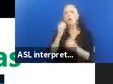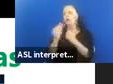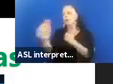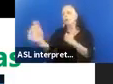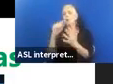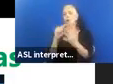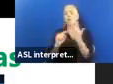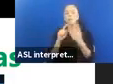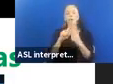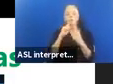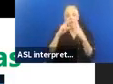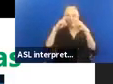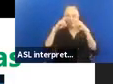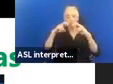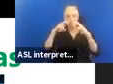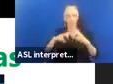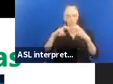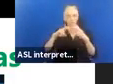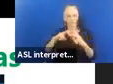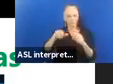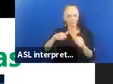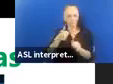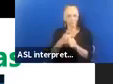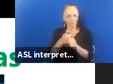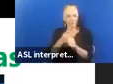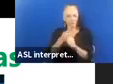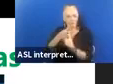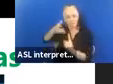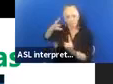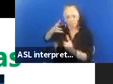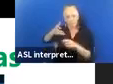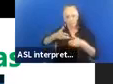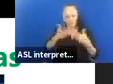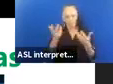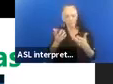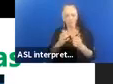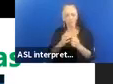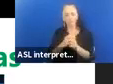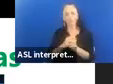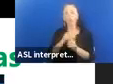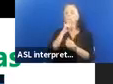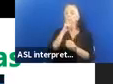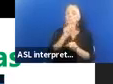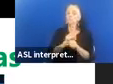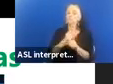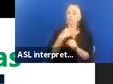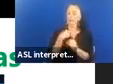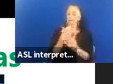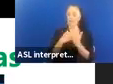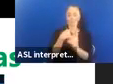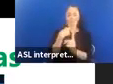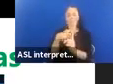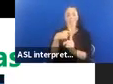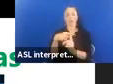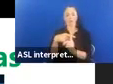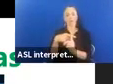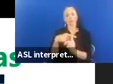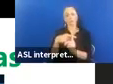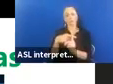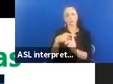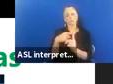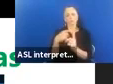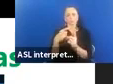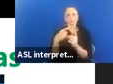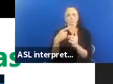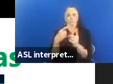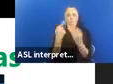and unpacking and looking for those. And there are positive externalities, meaning unpredicted consequences of this